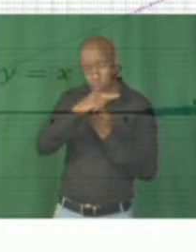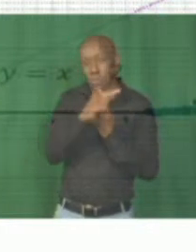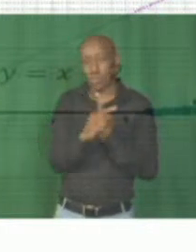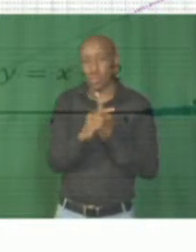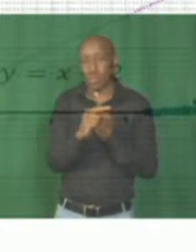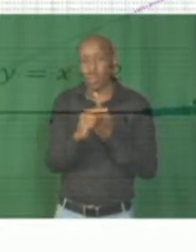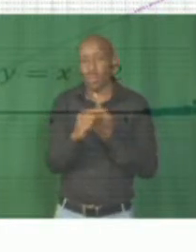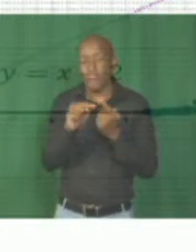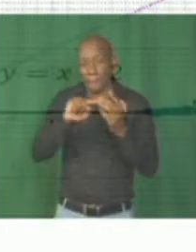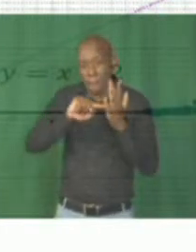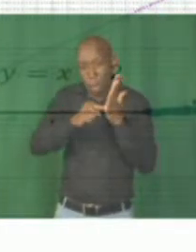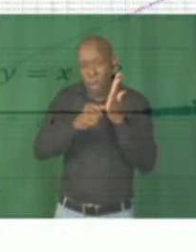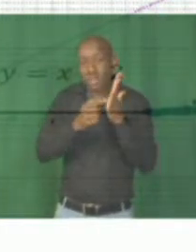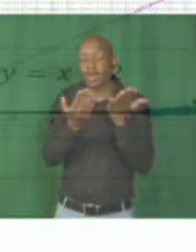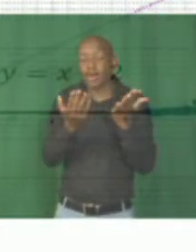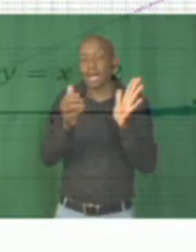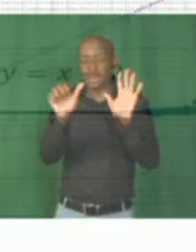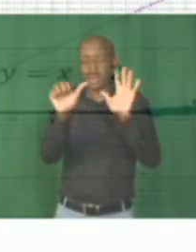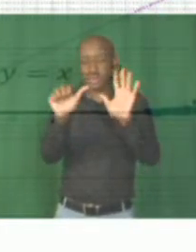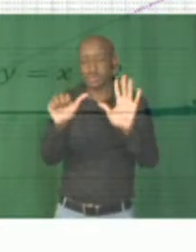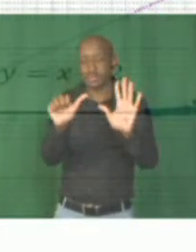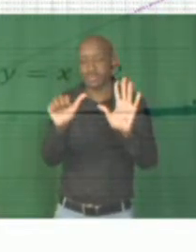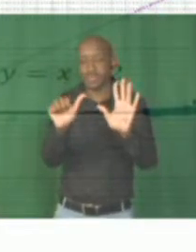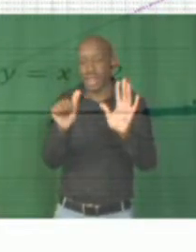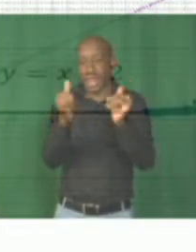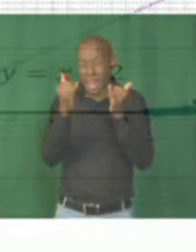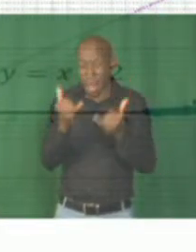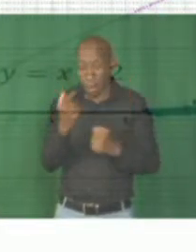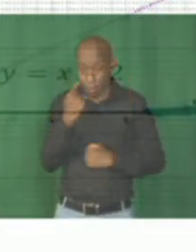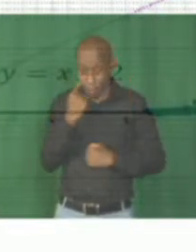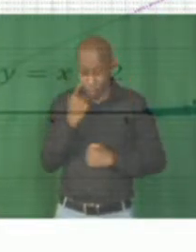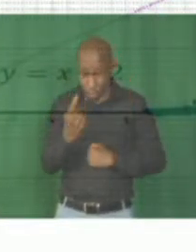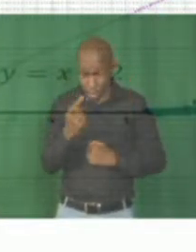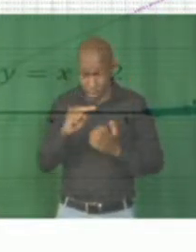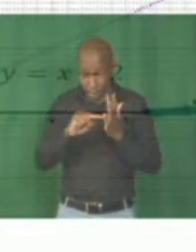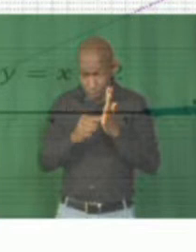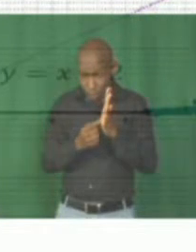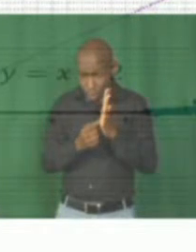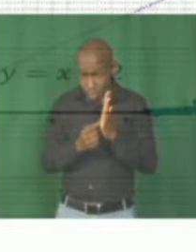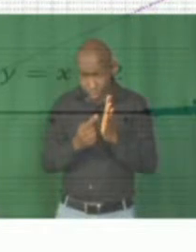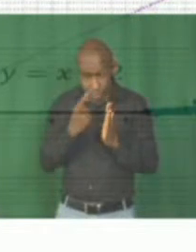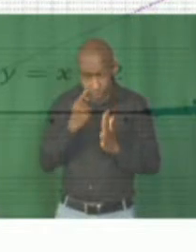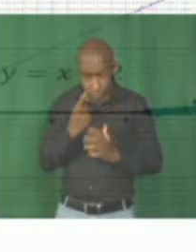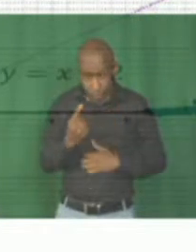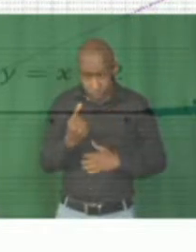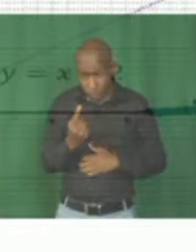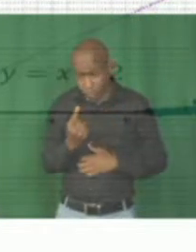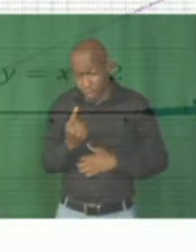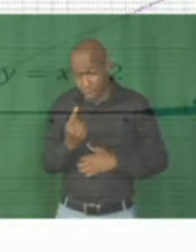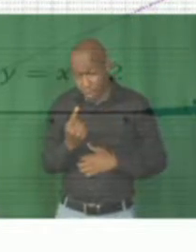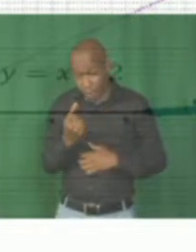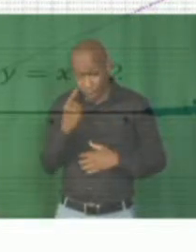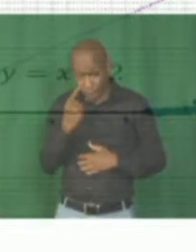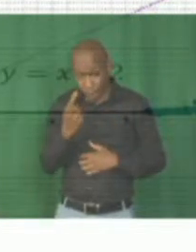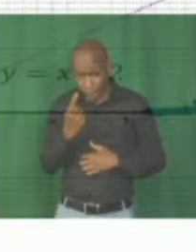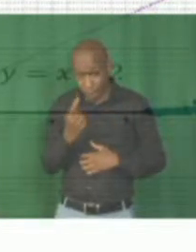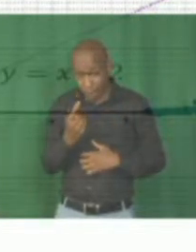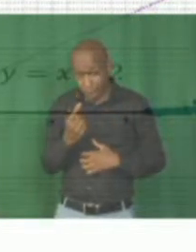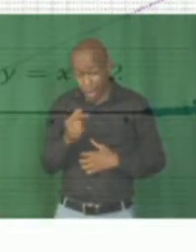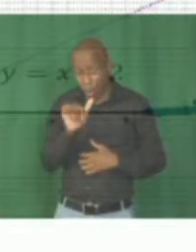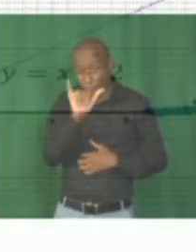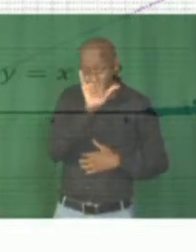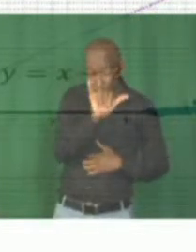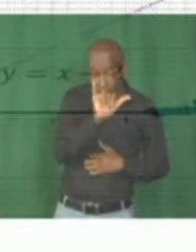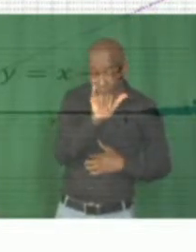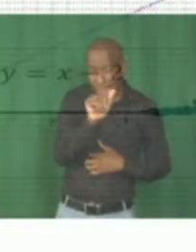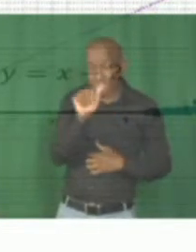point 6. Now this is the point here, because if you look at your coordinates there, the point y6